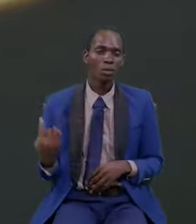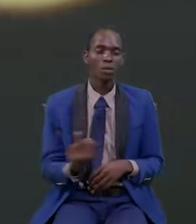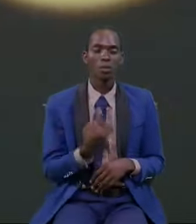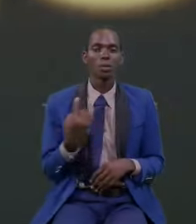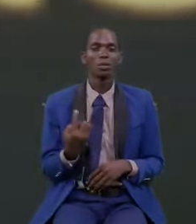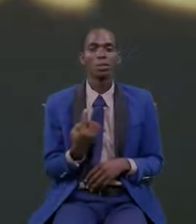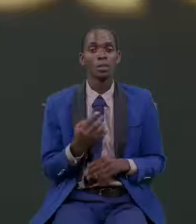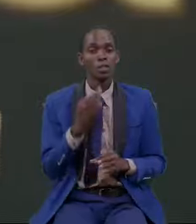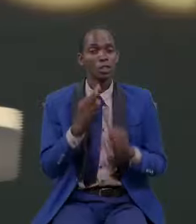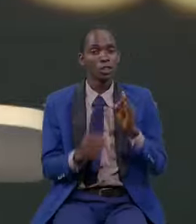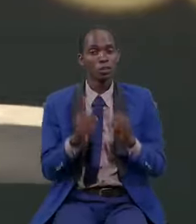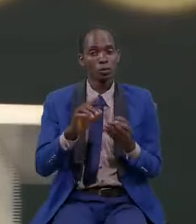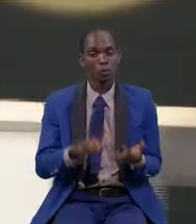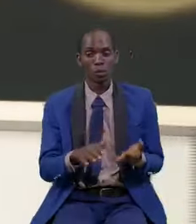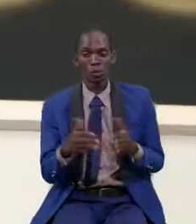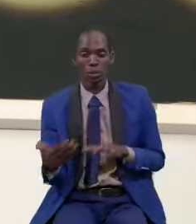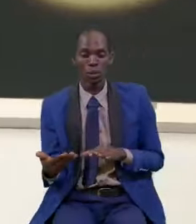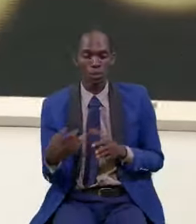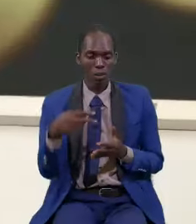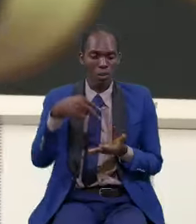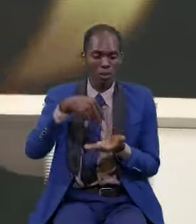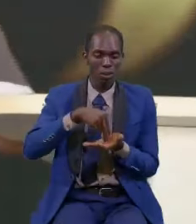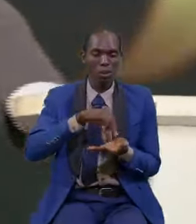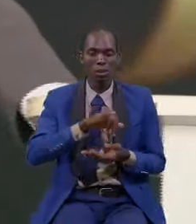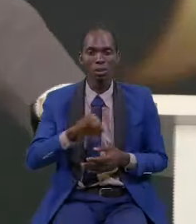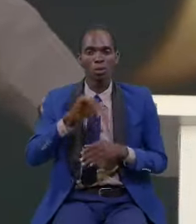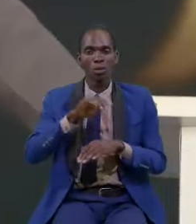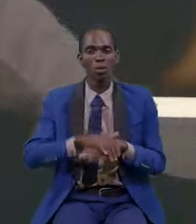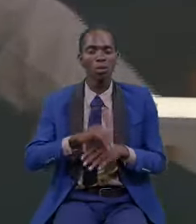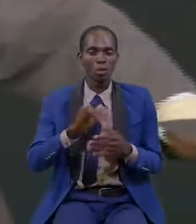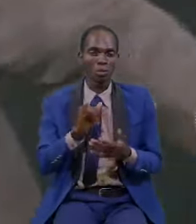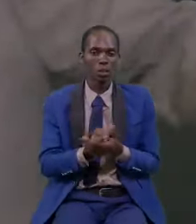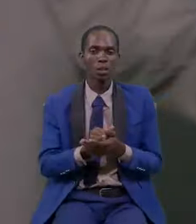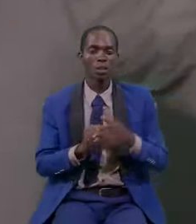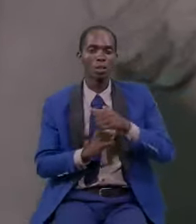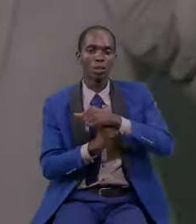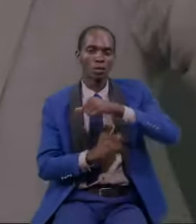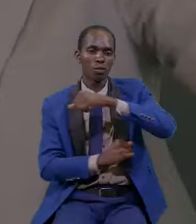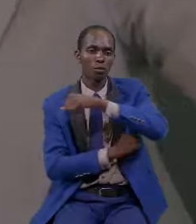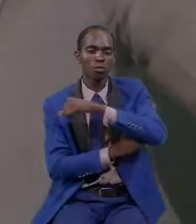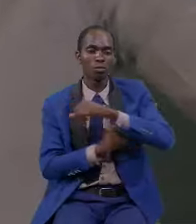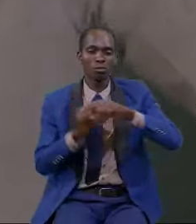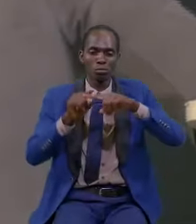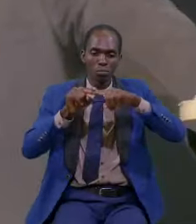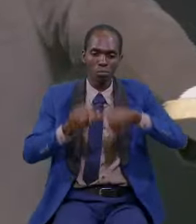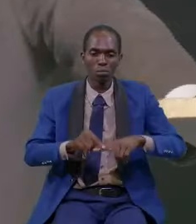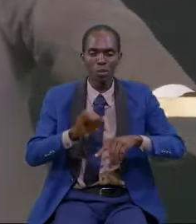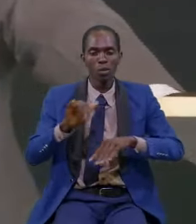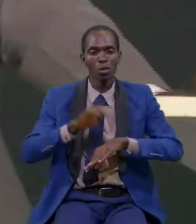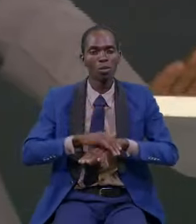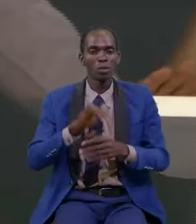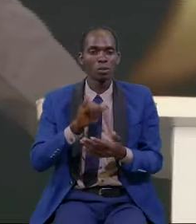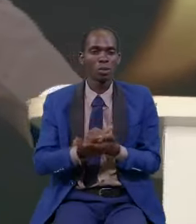die standing on that foundation, relying on that foundation,